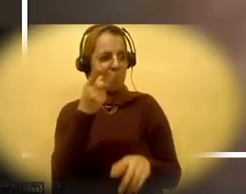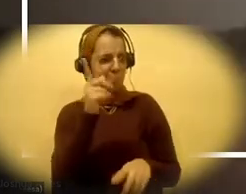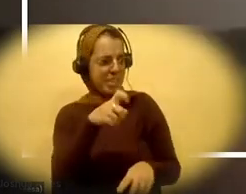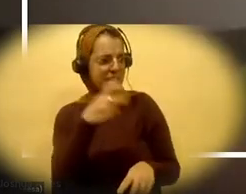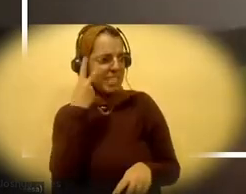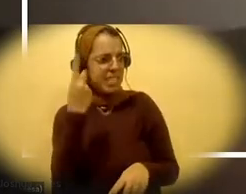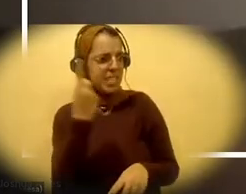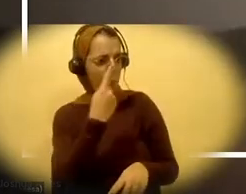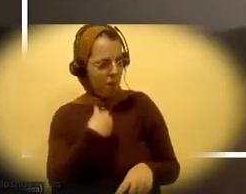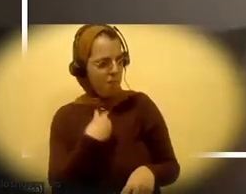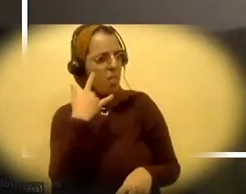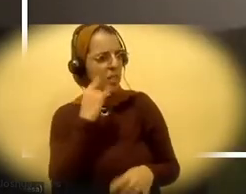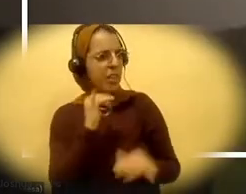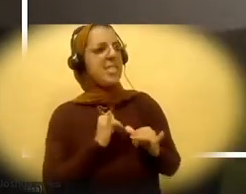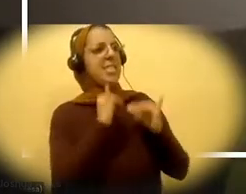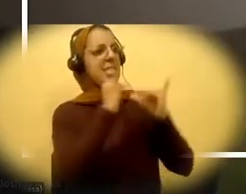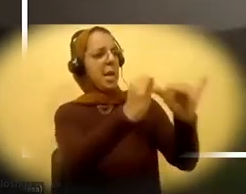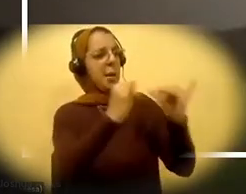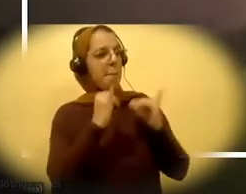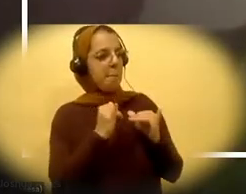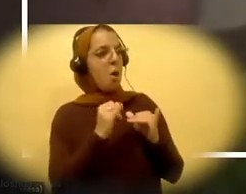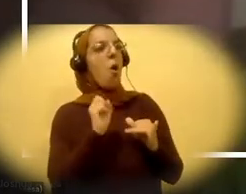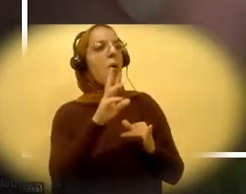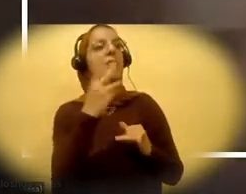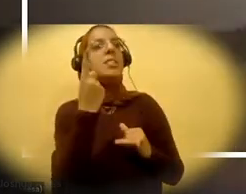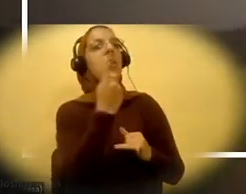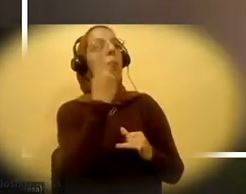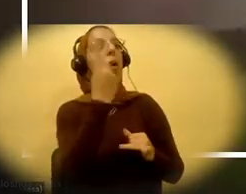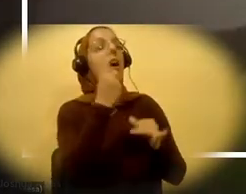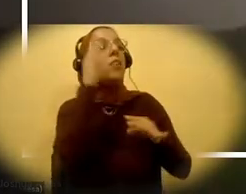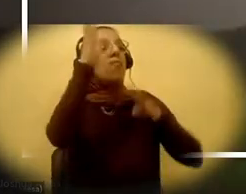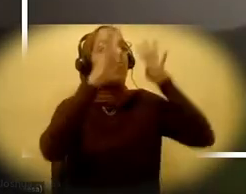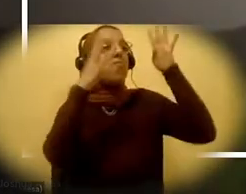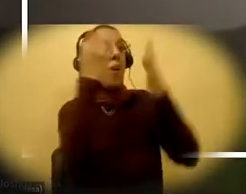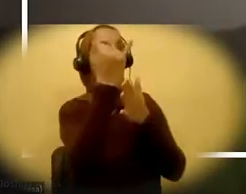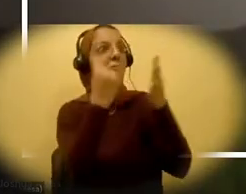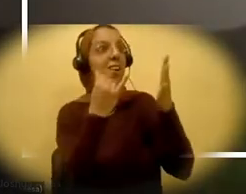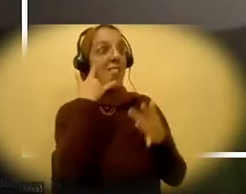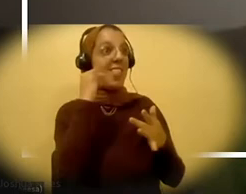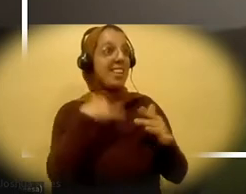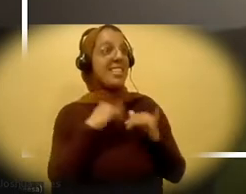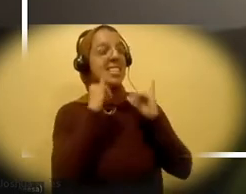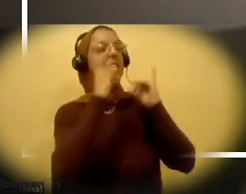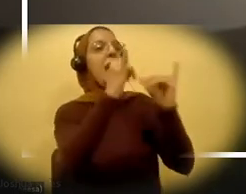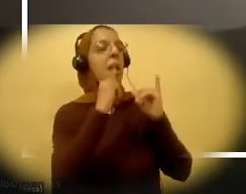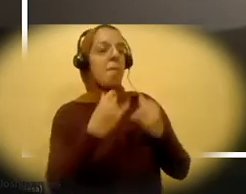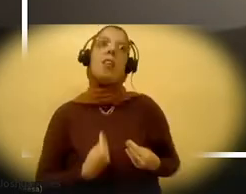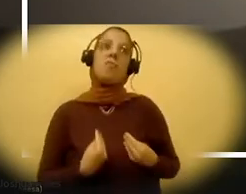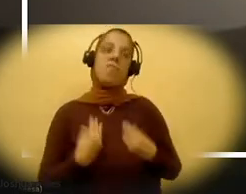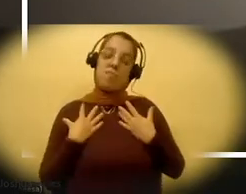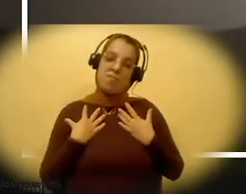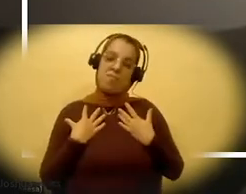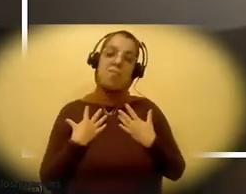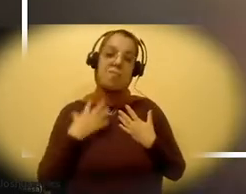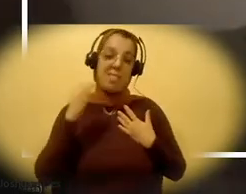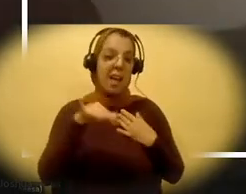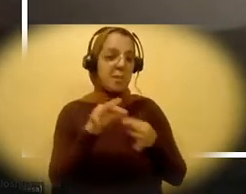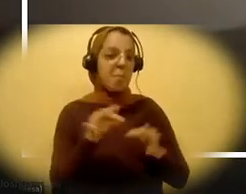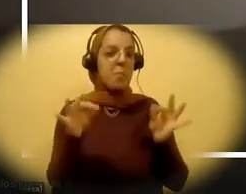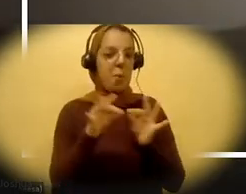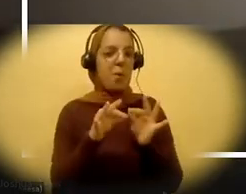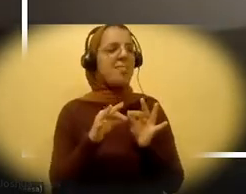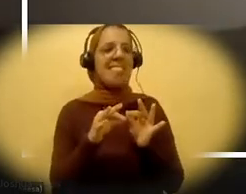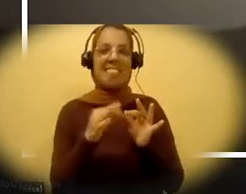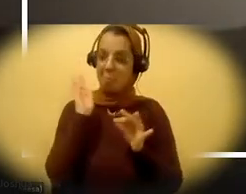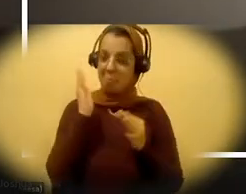you, or, you know, seeing someone who actually is making art that happens to look just like you, you know? So, you know, it's sure, it's a very obvious thing,